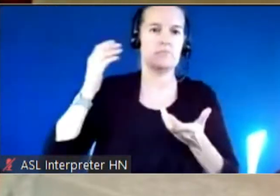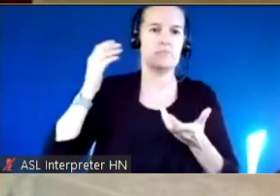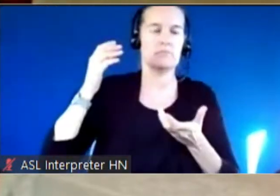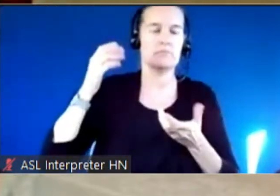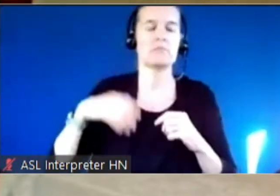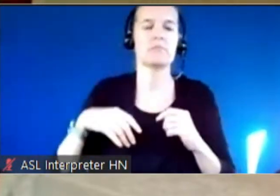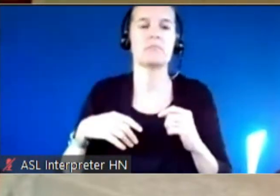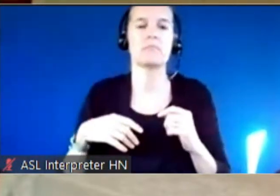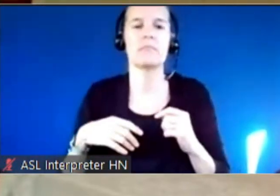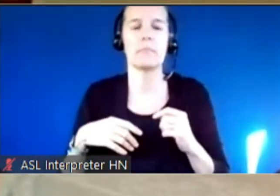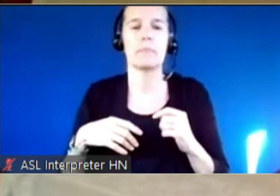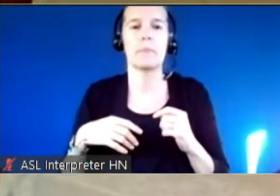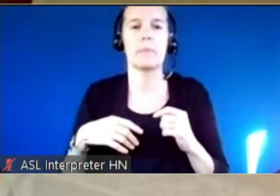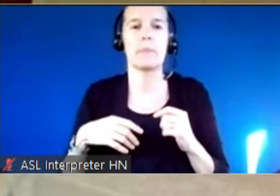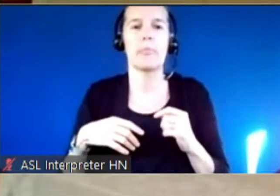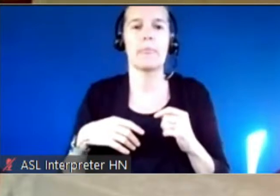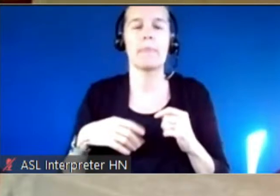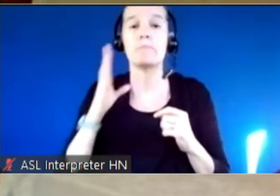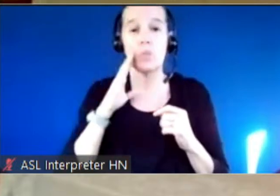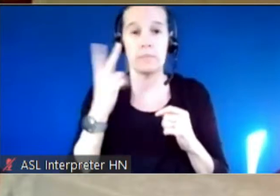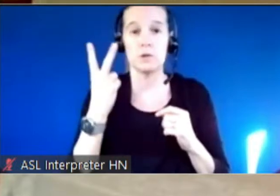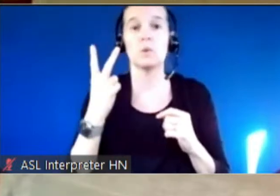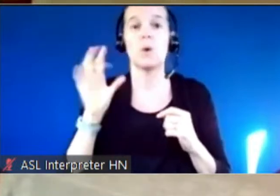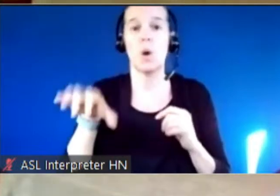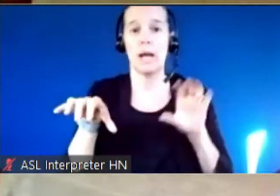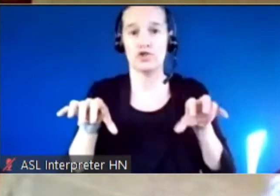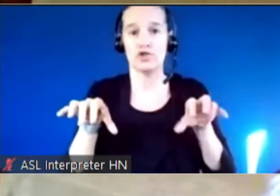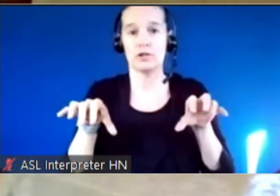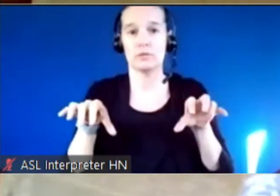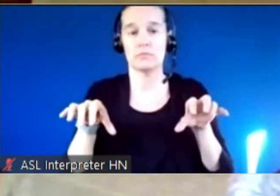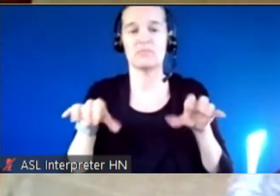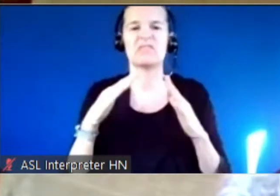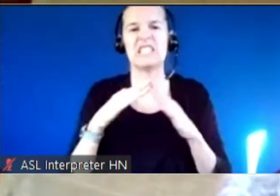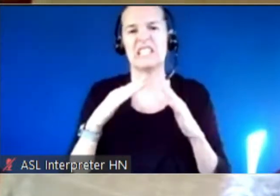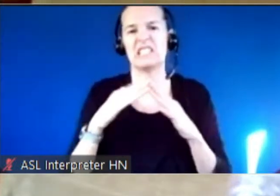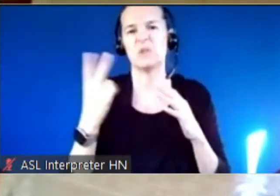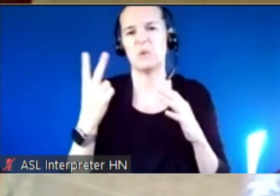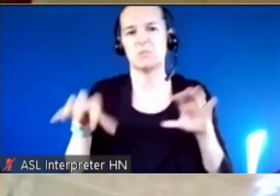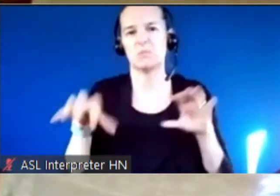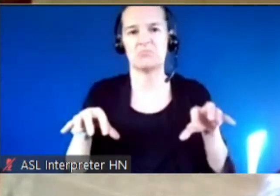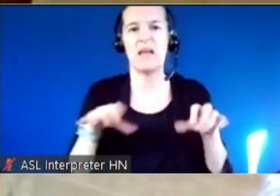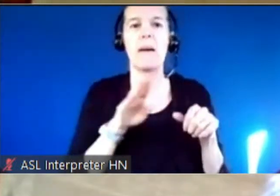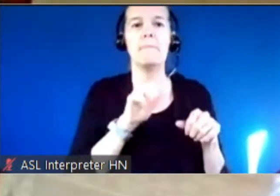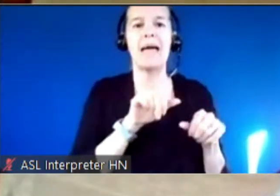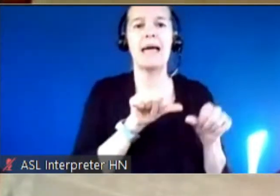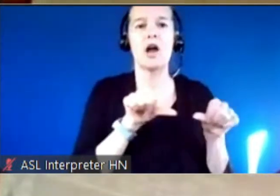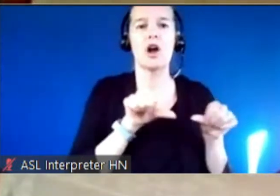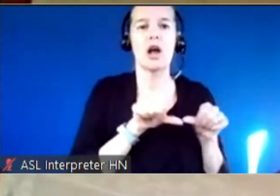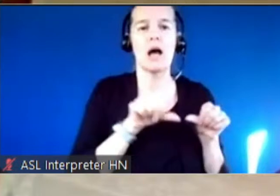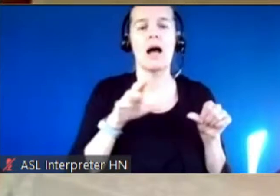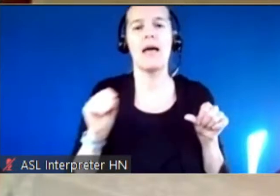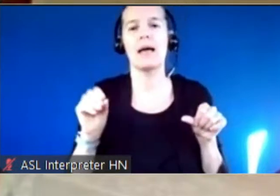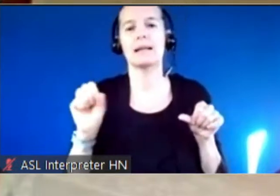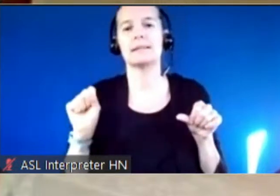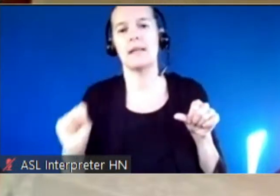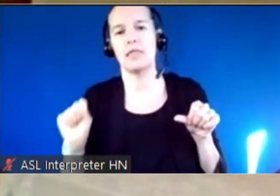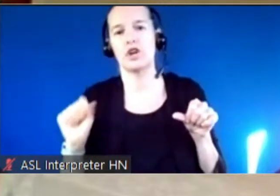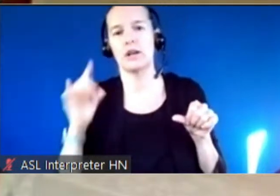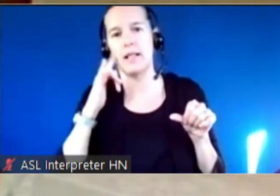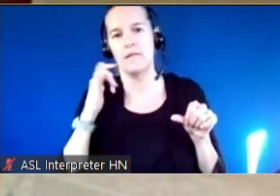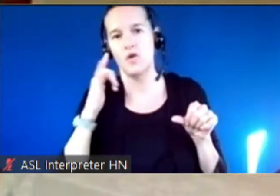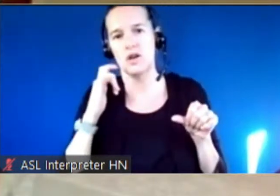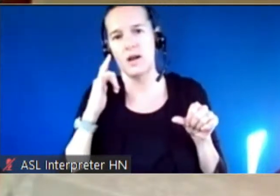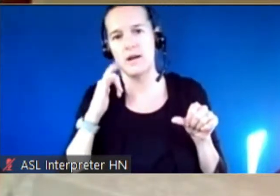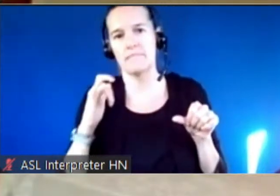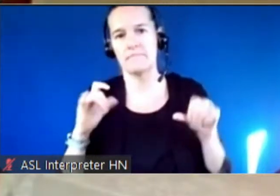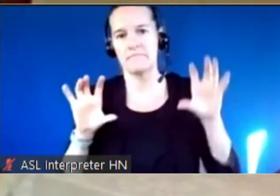now that there will be 2 locations. Both will be urban areas, one in the Bay Area and one in Southern California. And